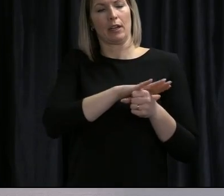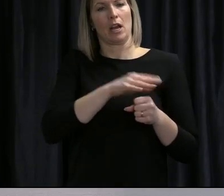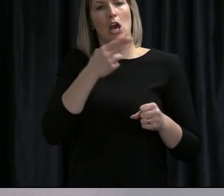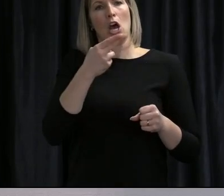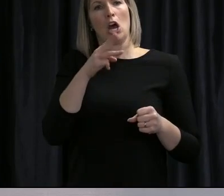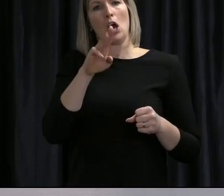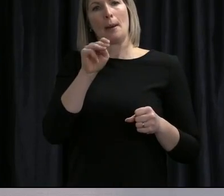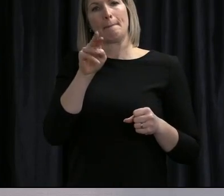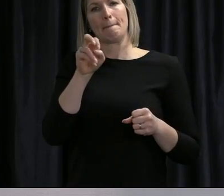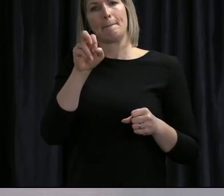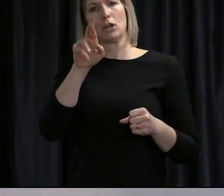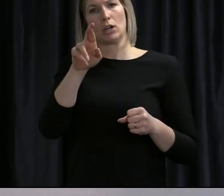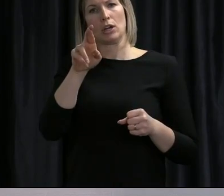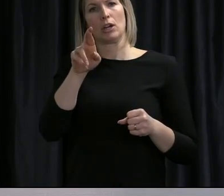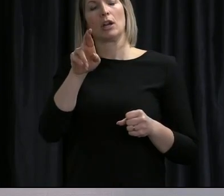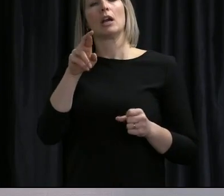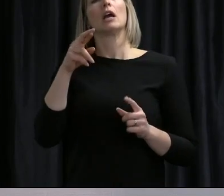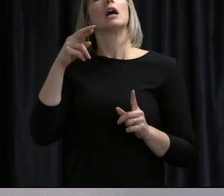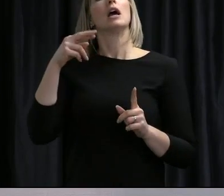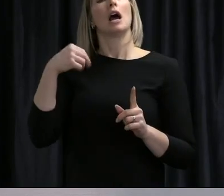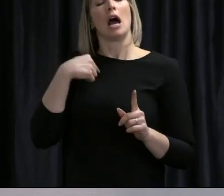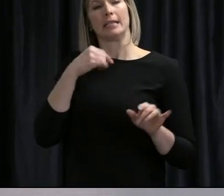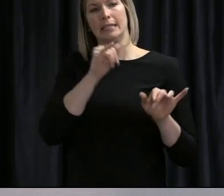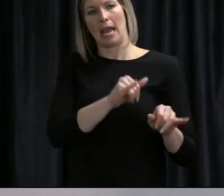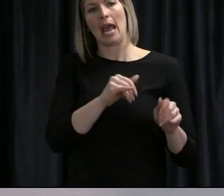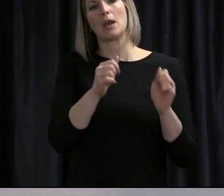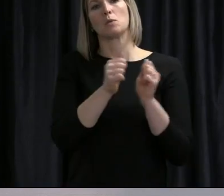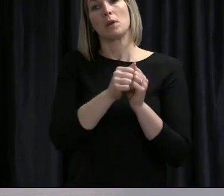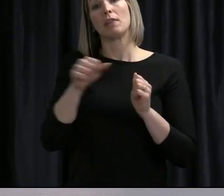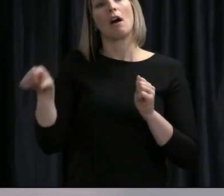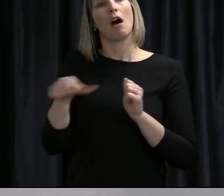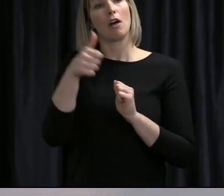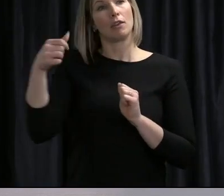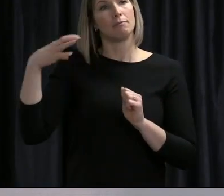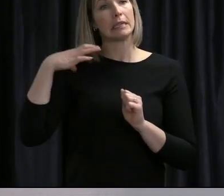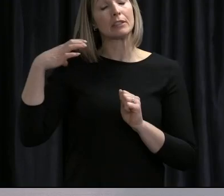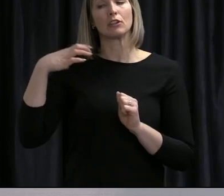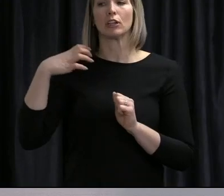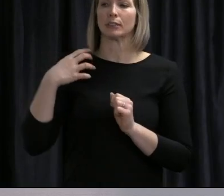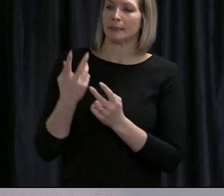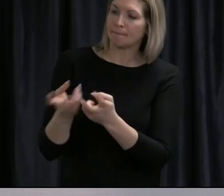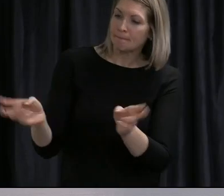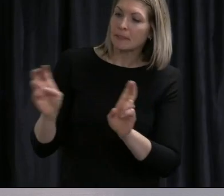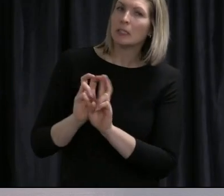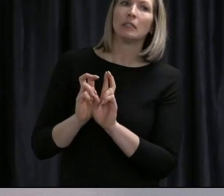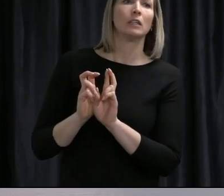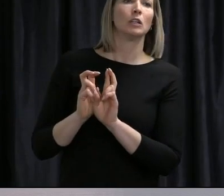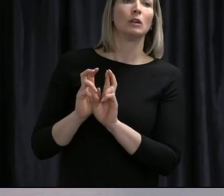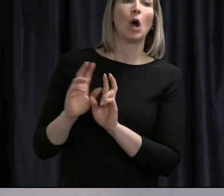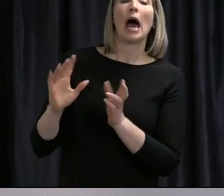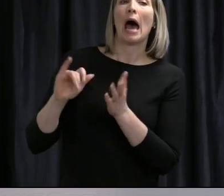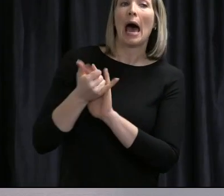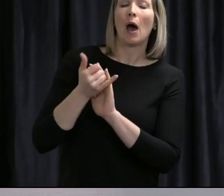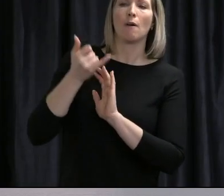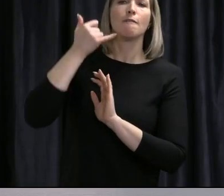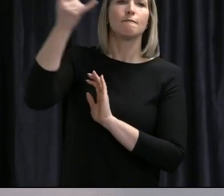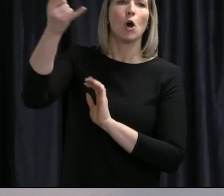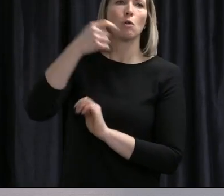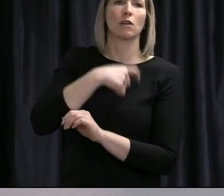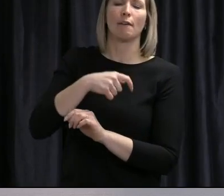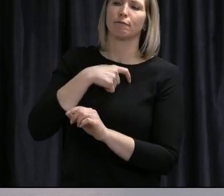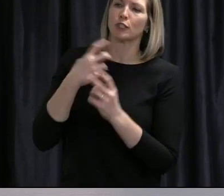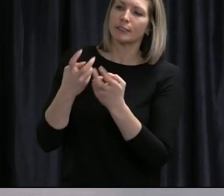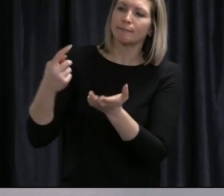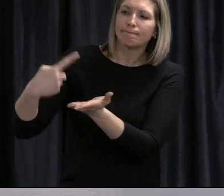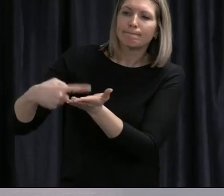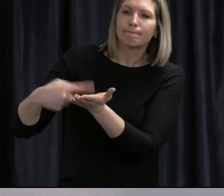contact with Minister Haggie and with all our ministers, and certainly conference calls, lots of opportunity to actually work over the